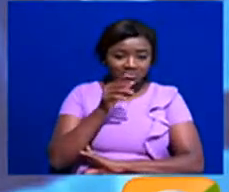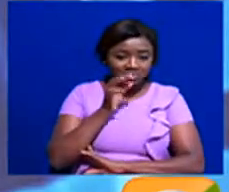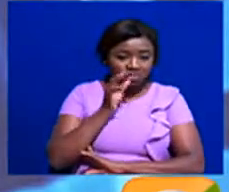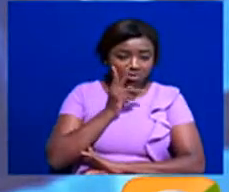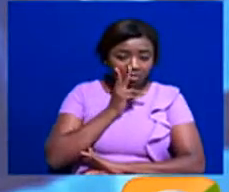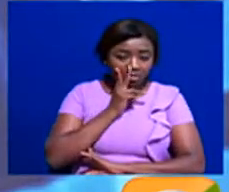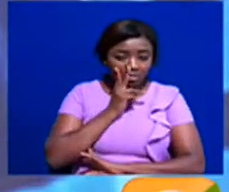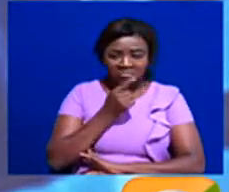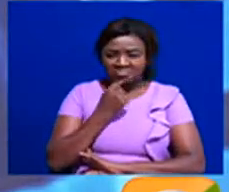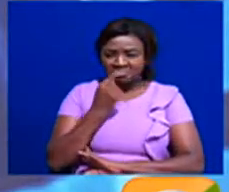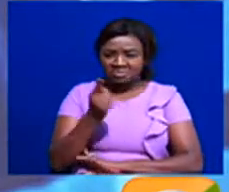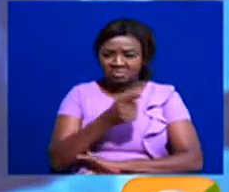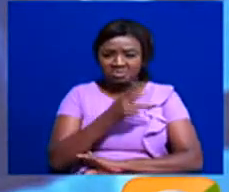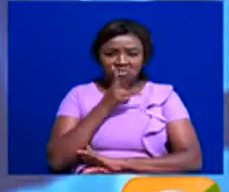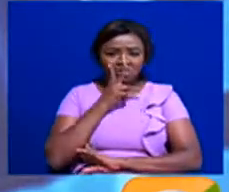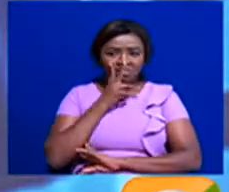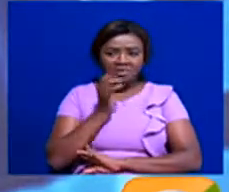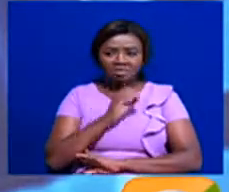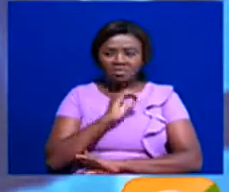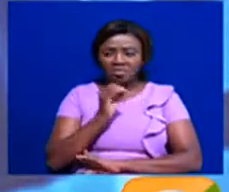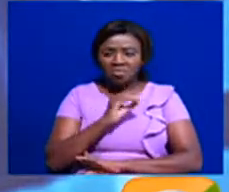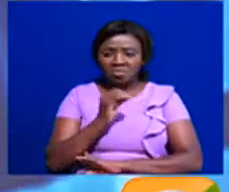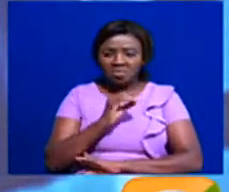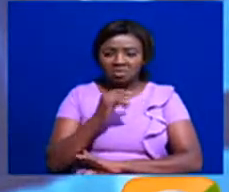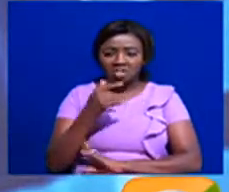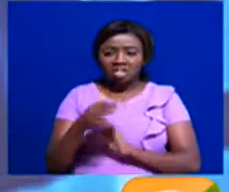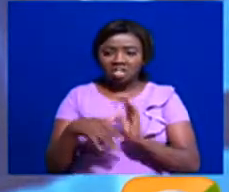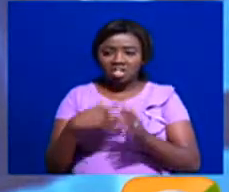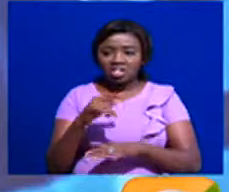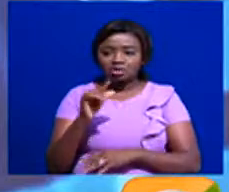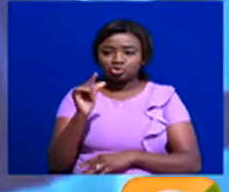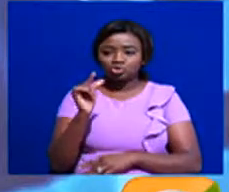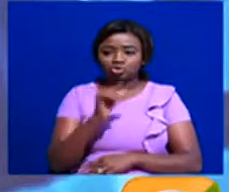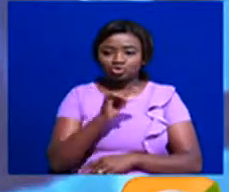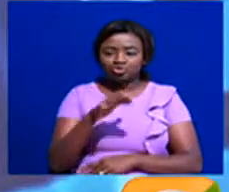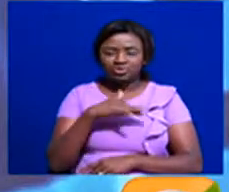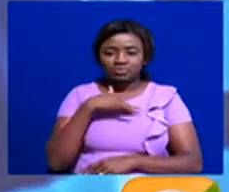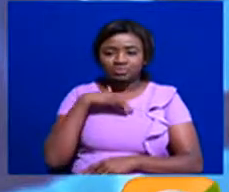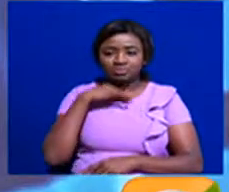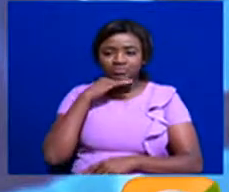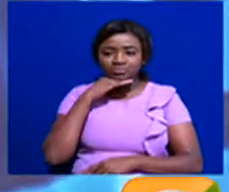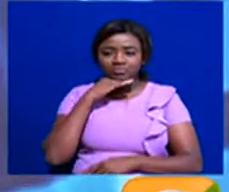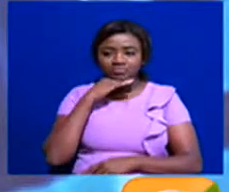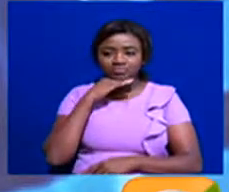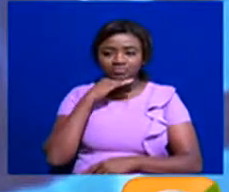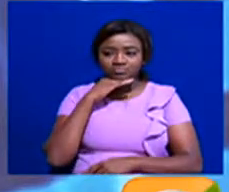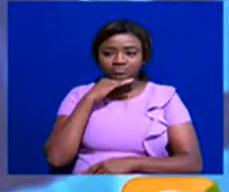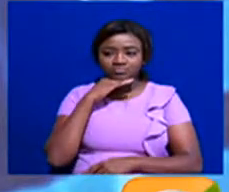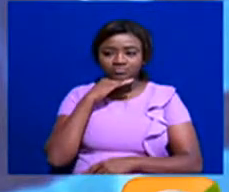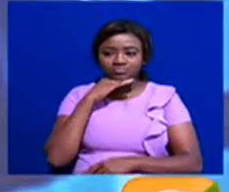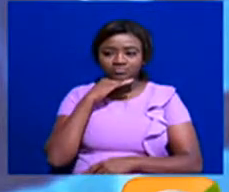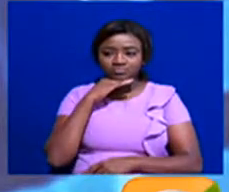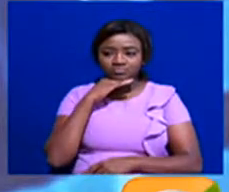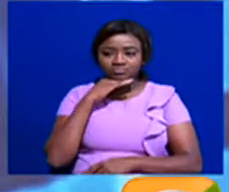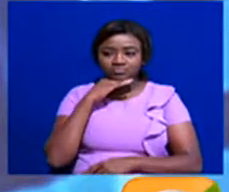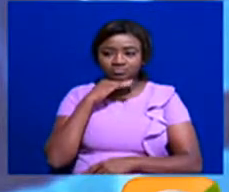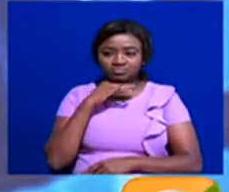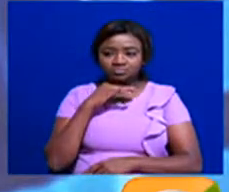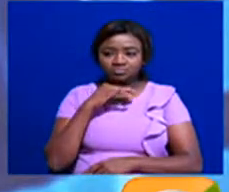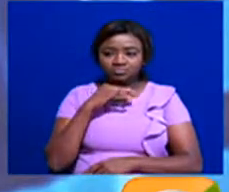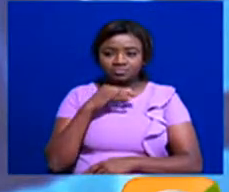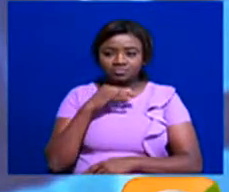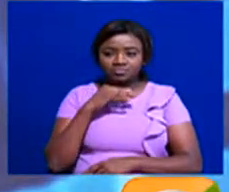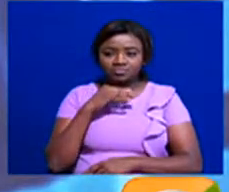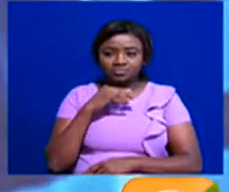was not. Yeah. And then she passed away in the very, very year 2000. So what made her died is